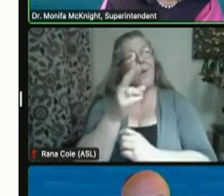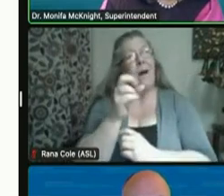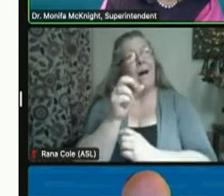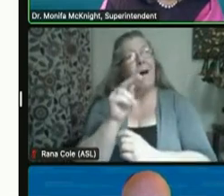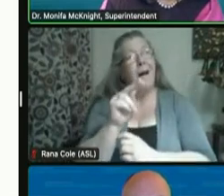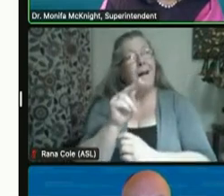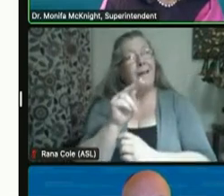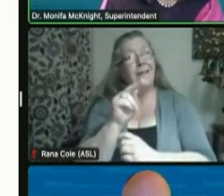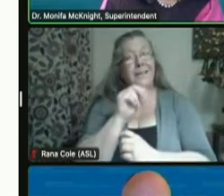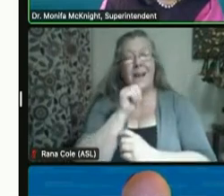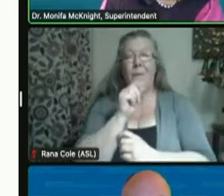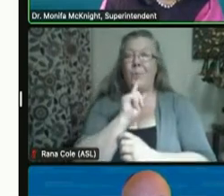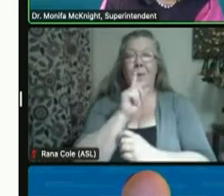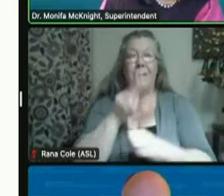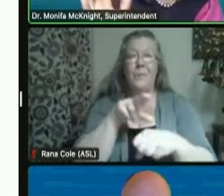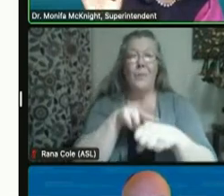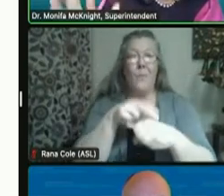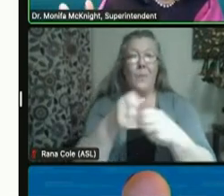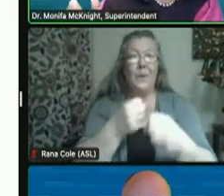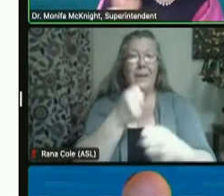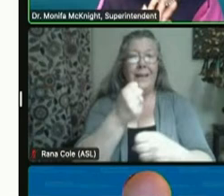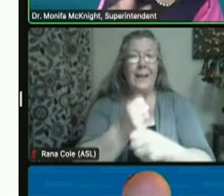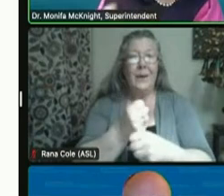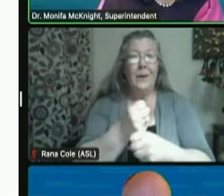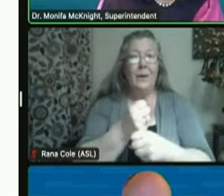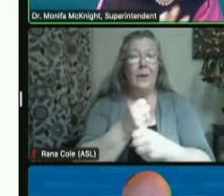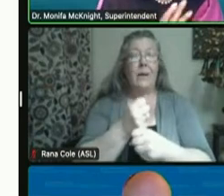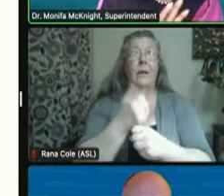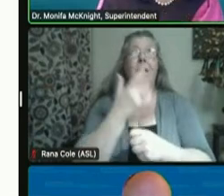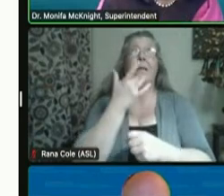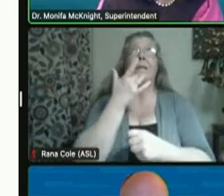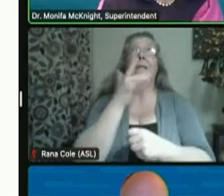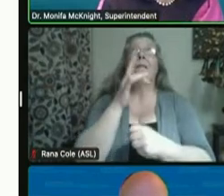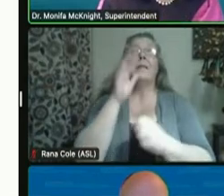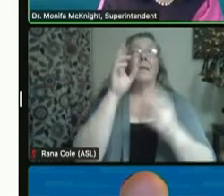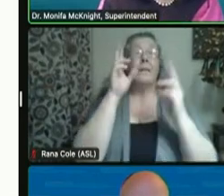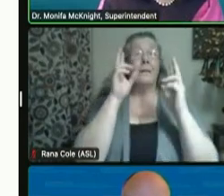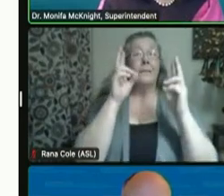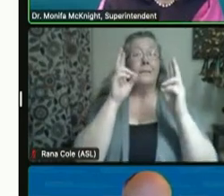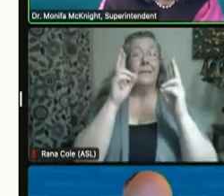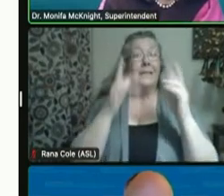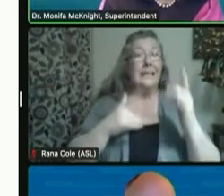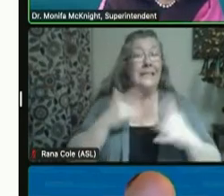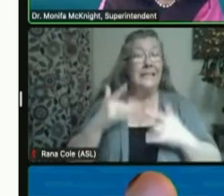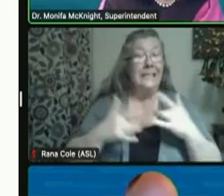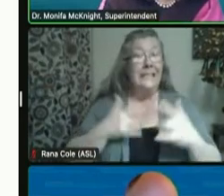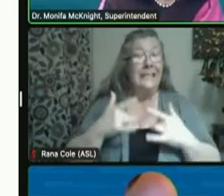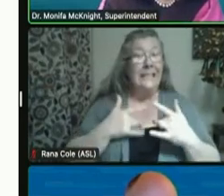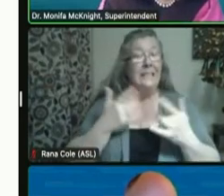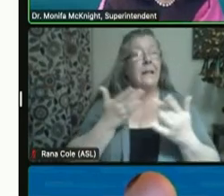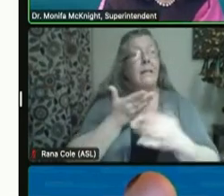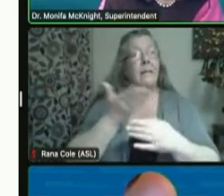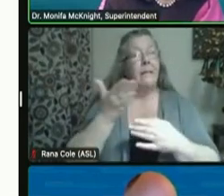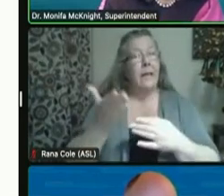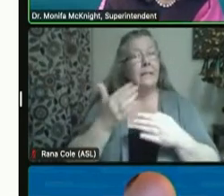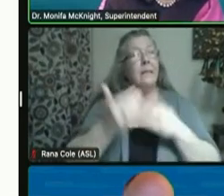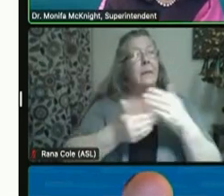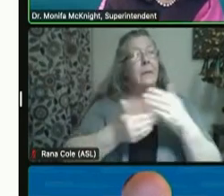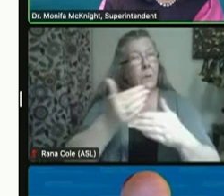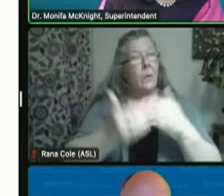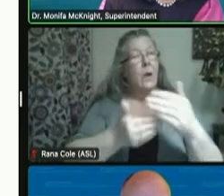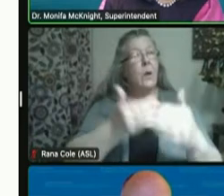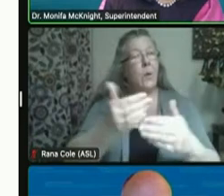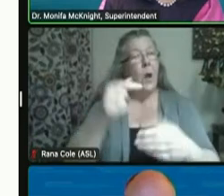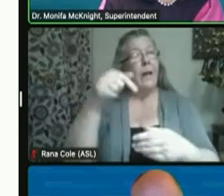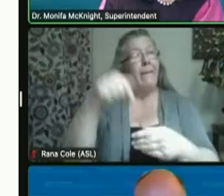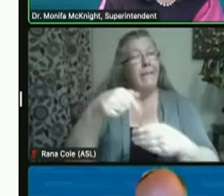quite a normal year. And so here we are, thankfully, fingers crossed, excited that things have been moving along this year